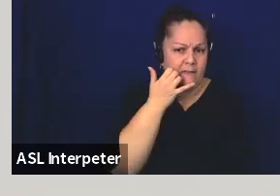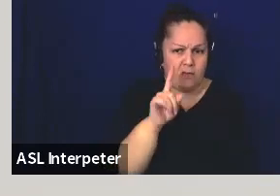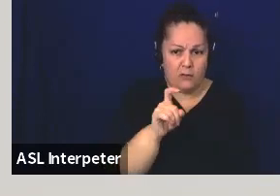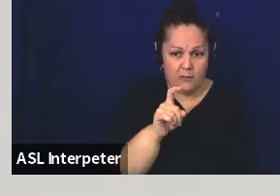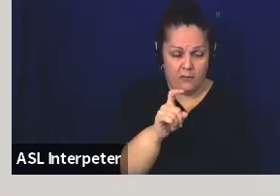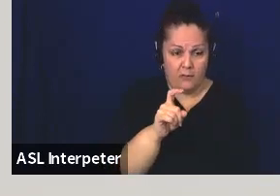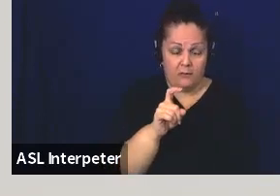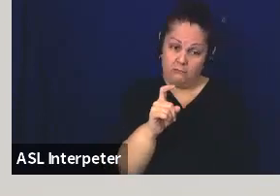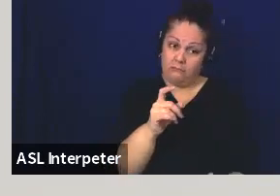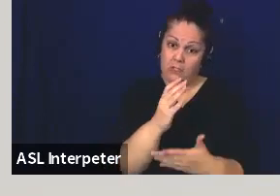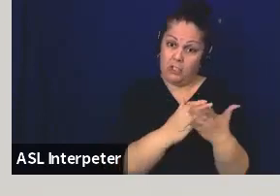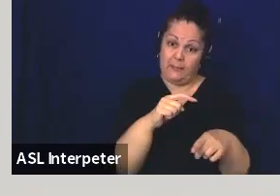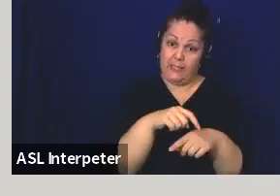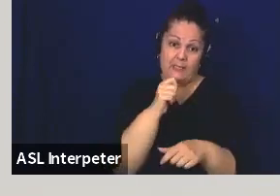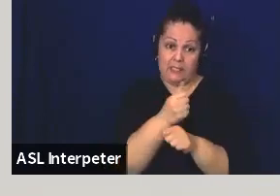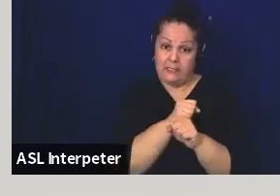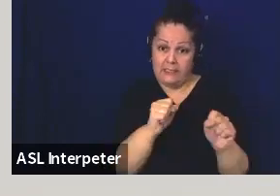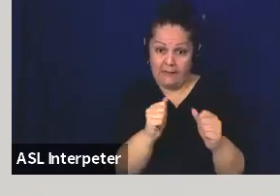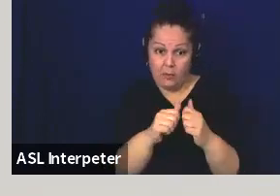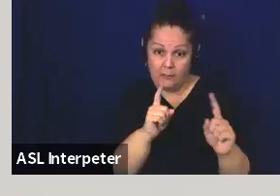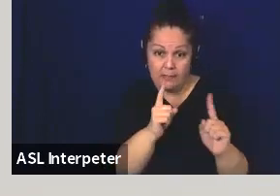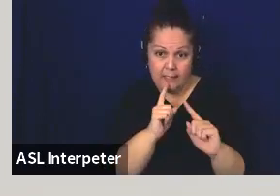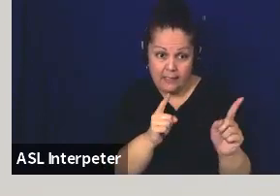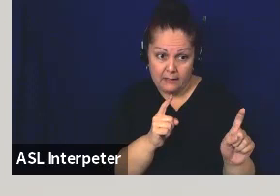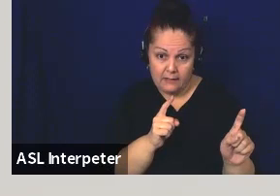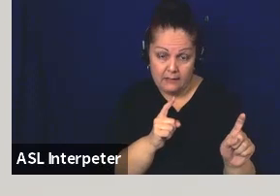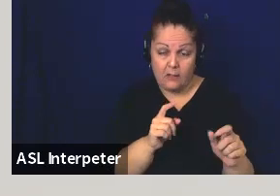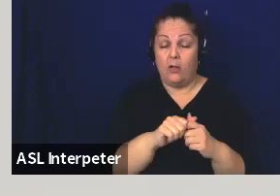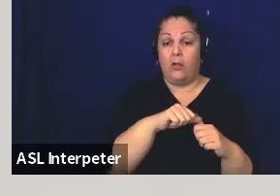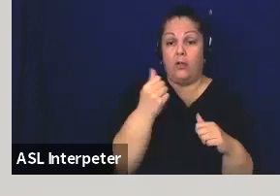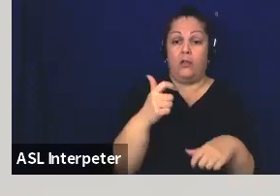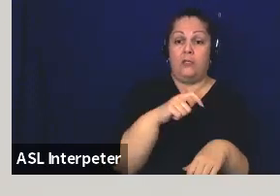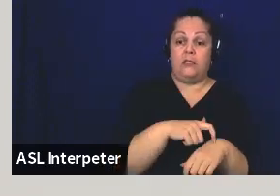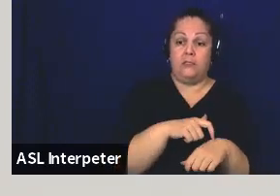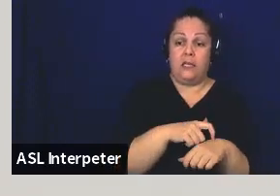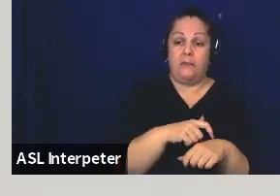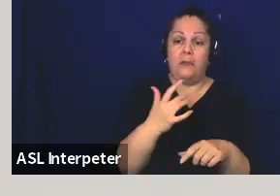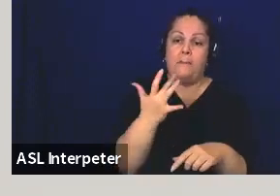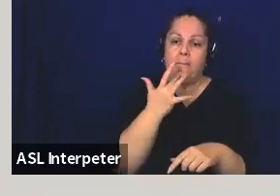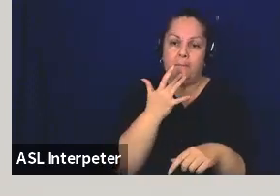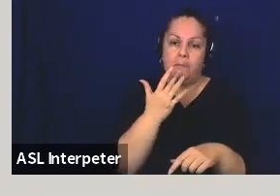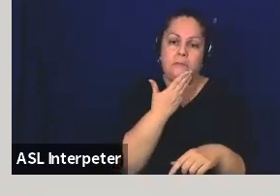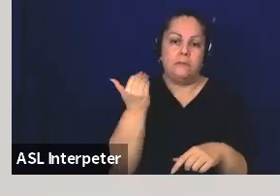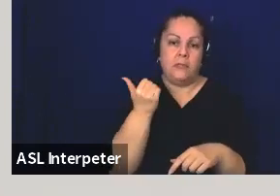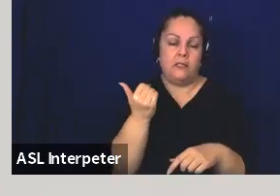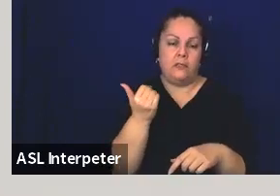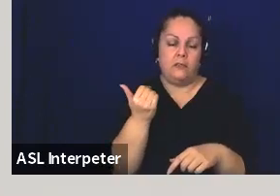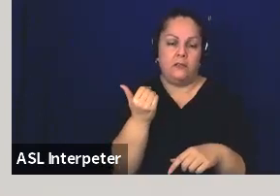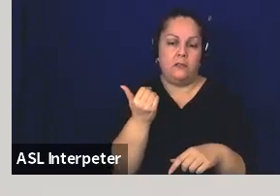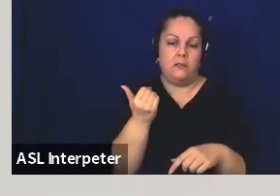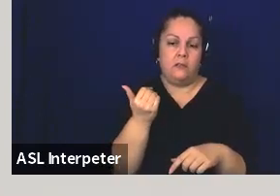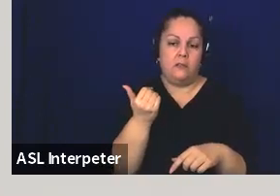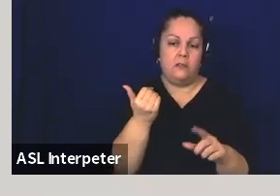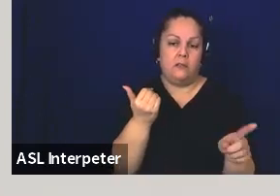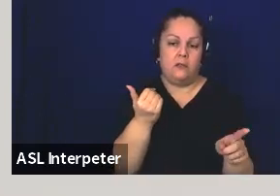there certain times that are unsafe to communicate, or are there times that are preferable for the individual who